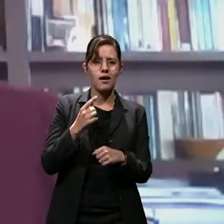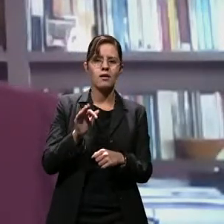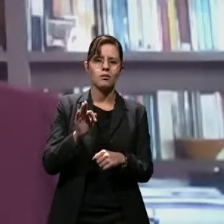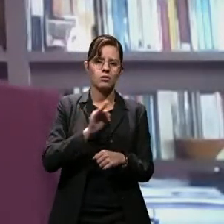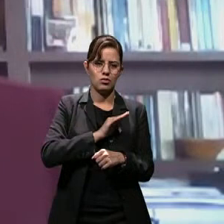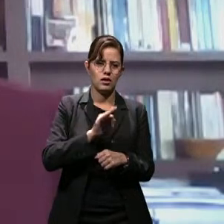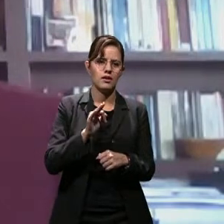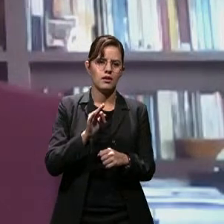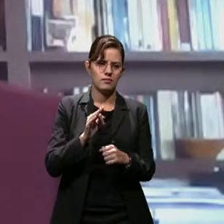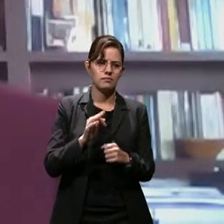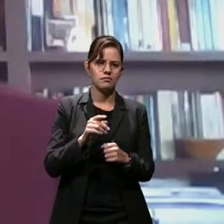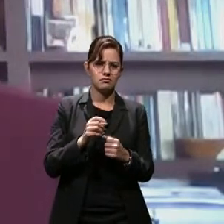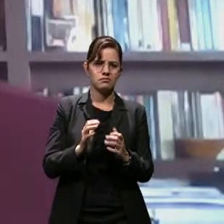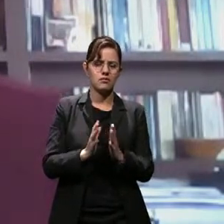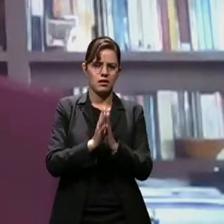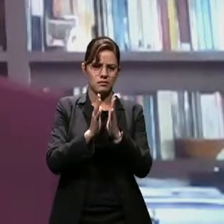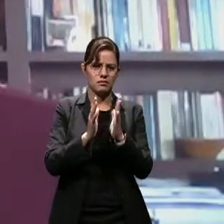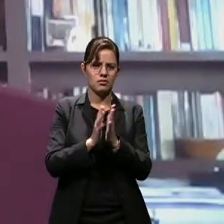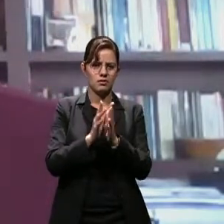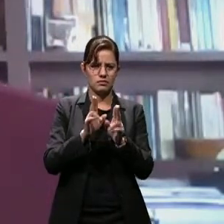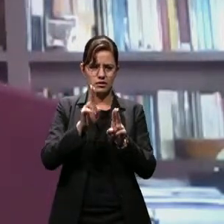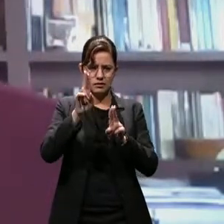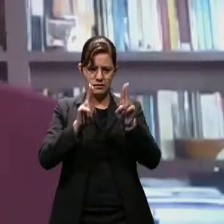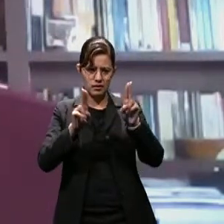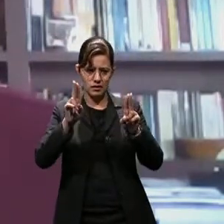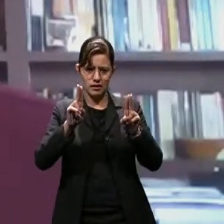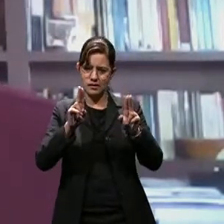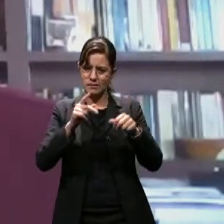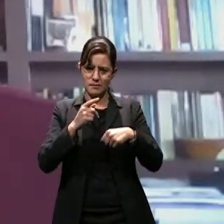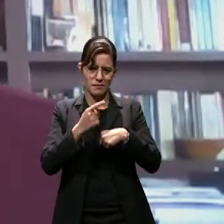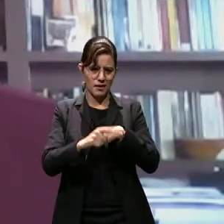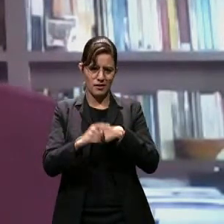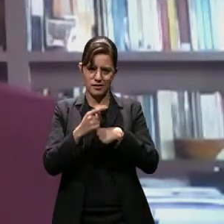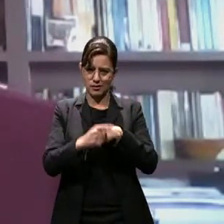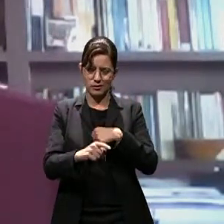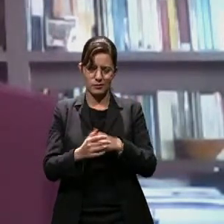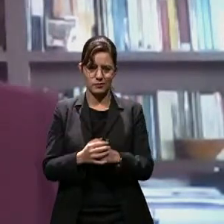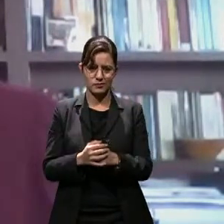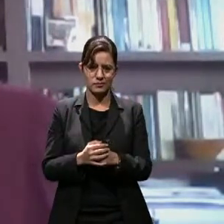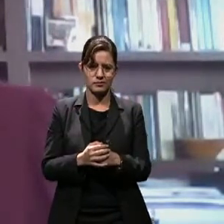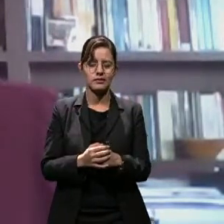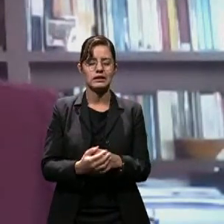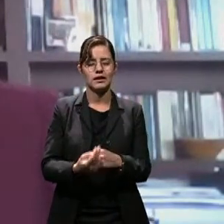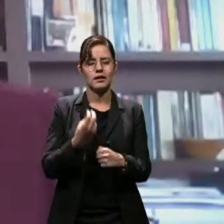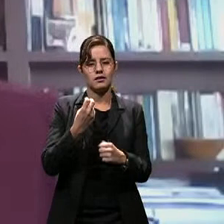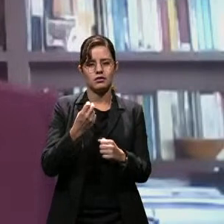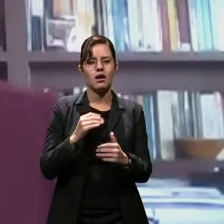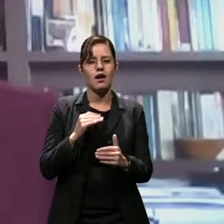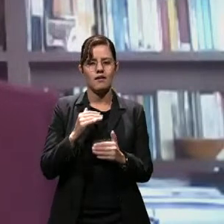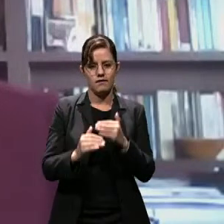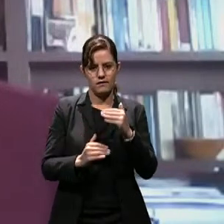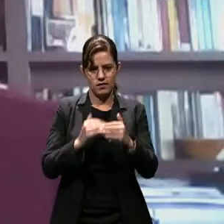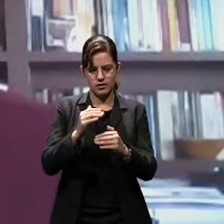trends are consolidating the parity as a risky topic in such a way that